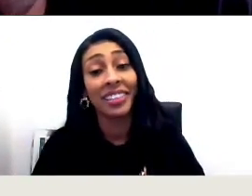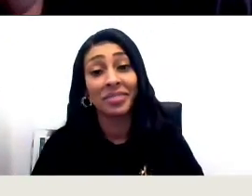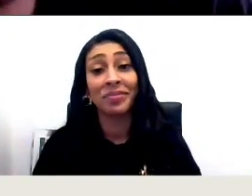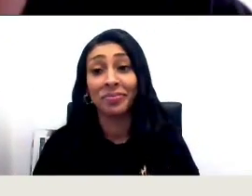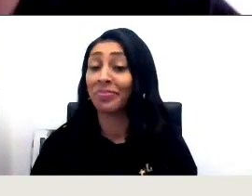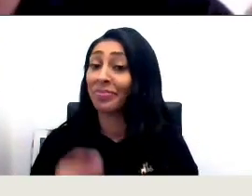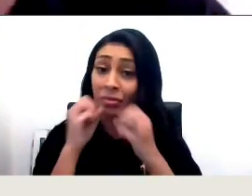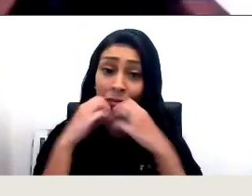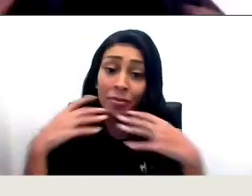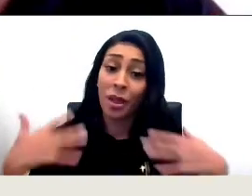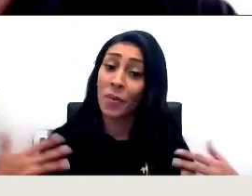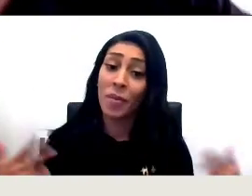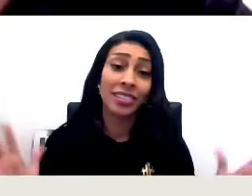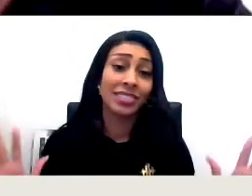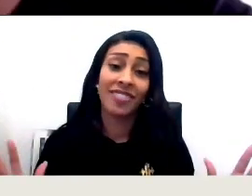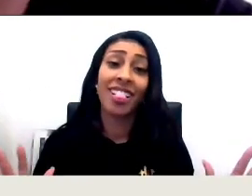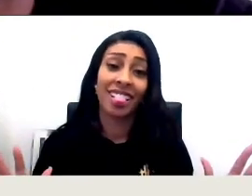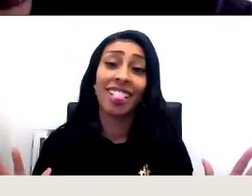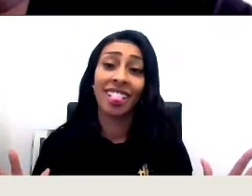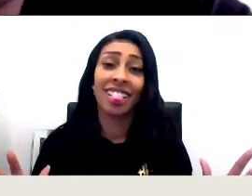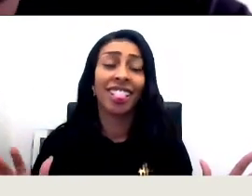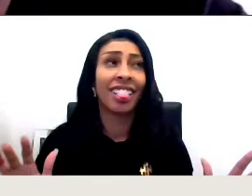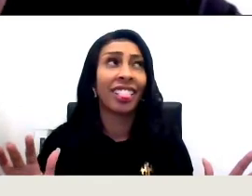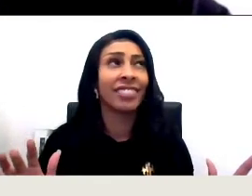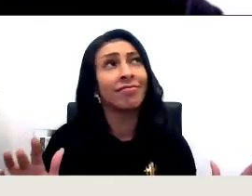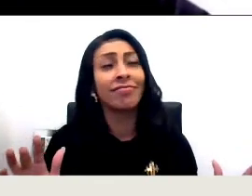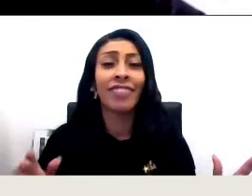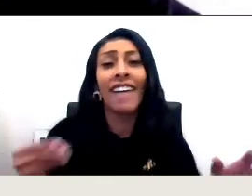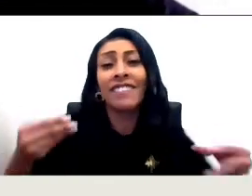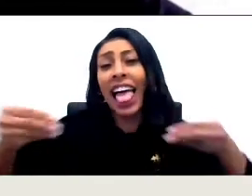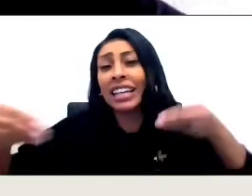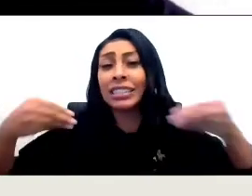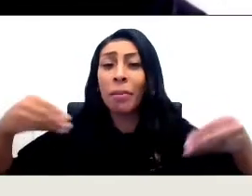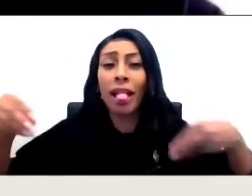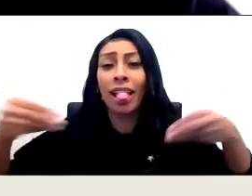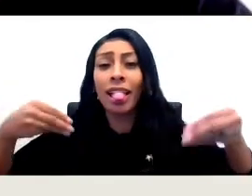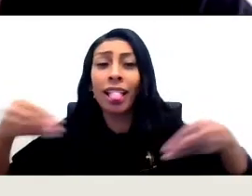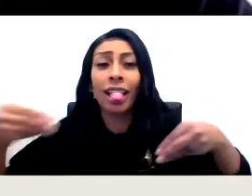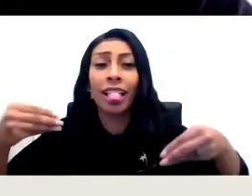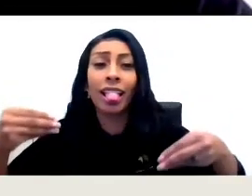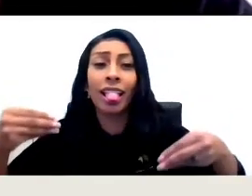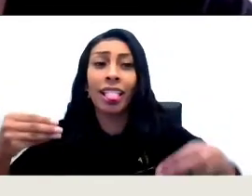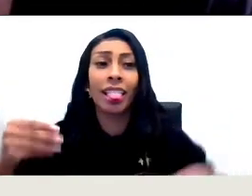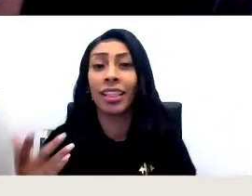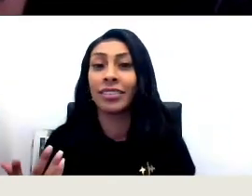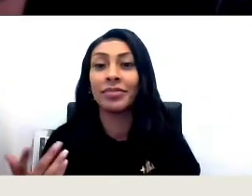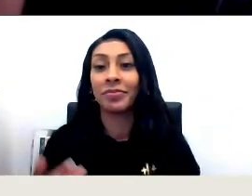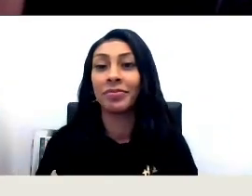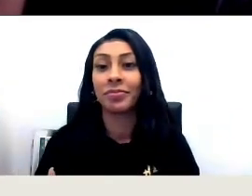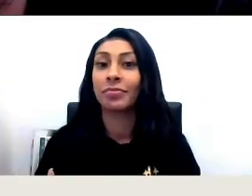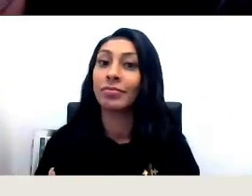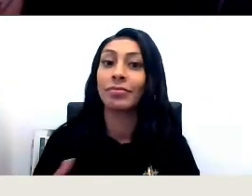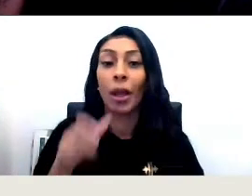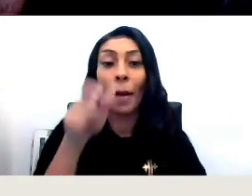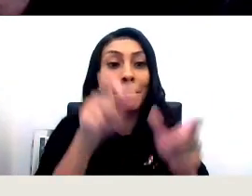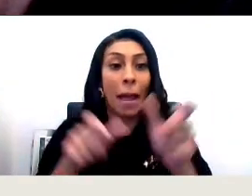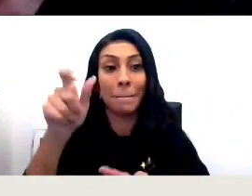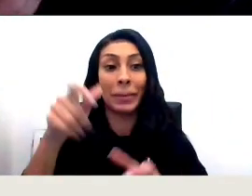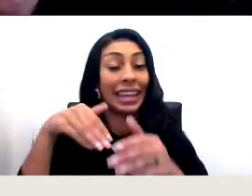that's wonderful to know that there's flexibility in that. I mean, the first preference is still to have the public